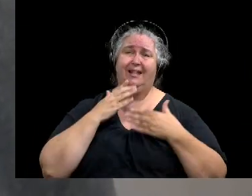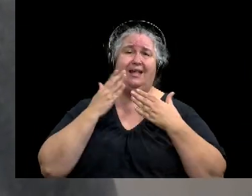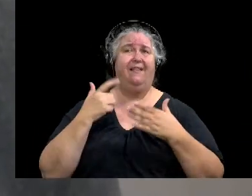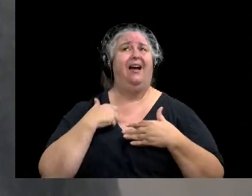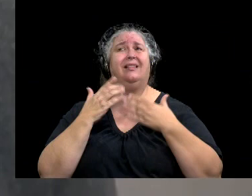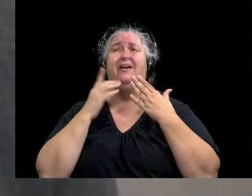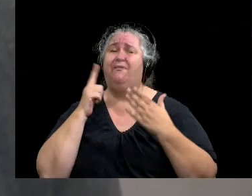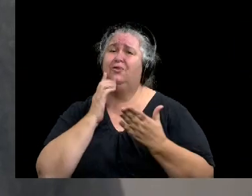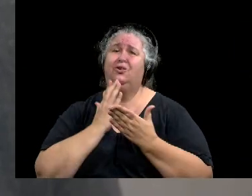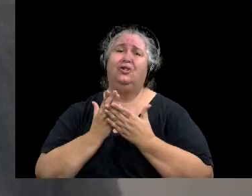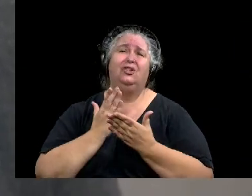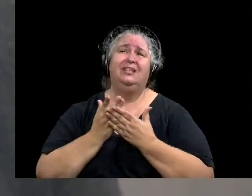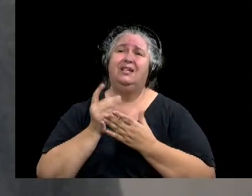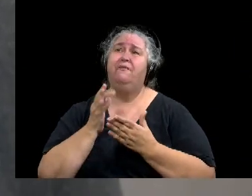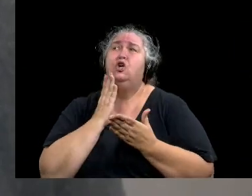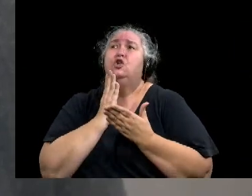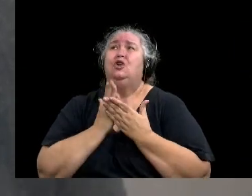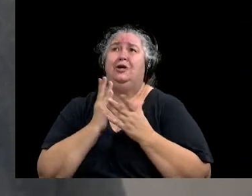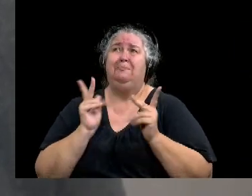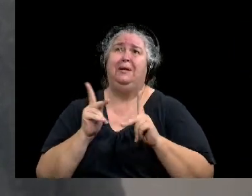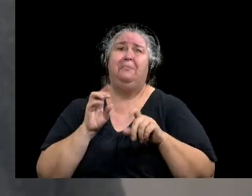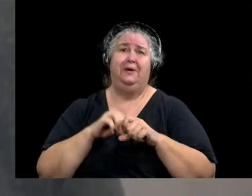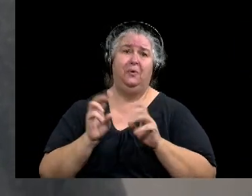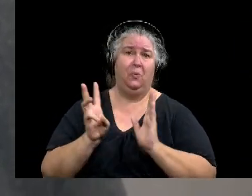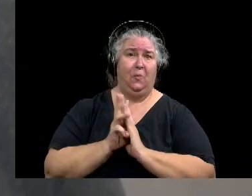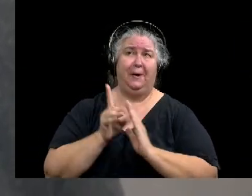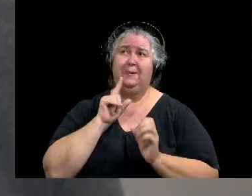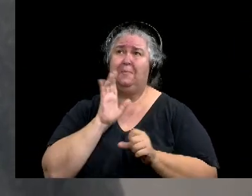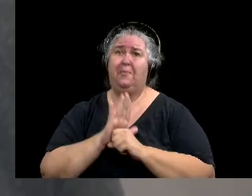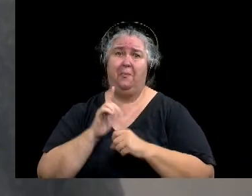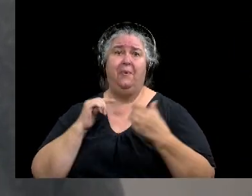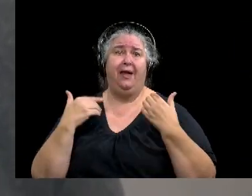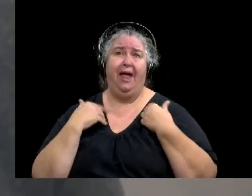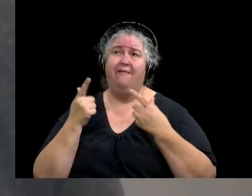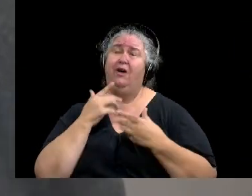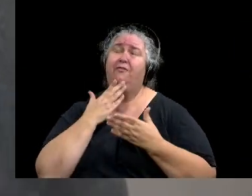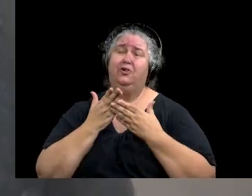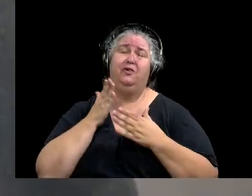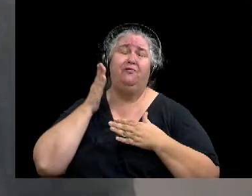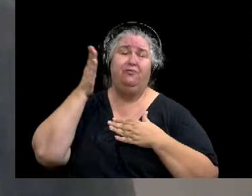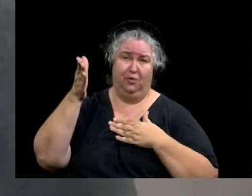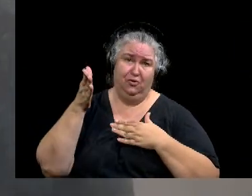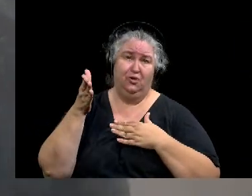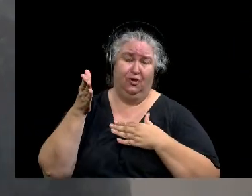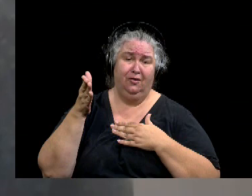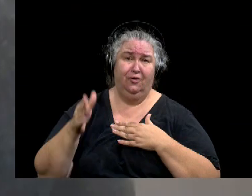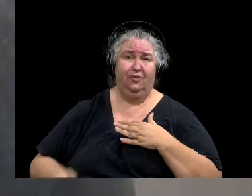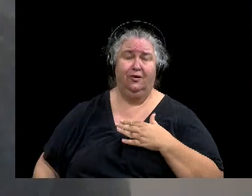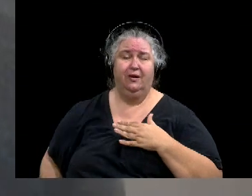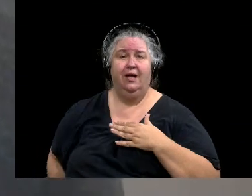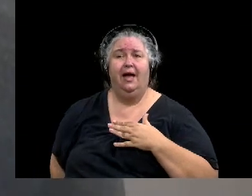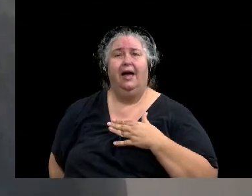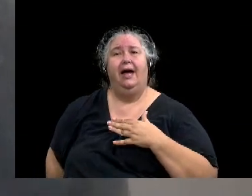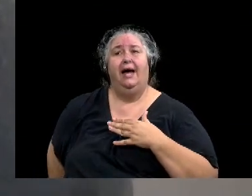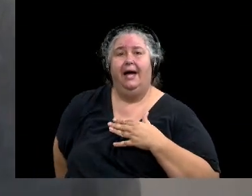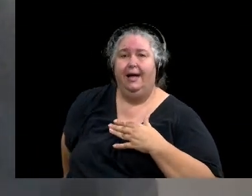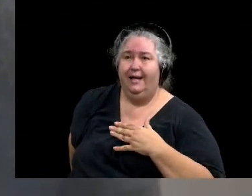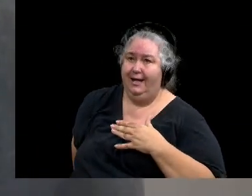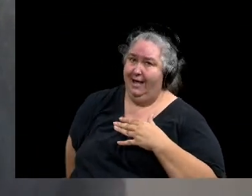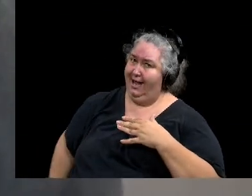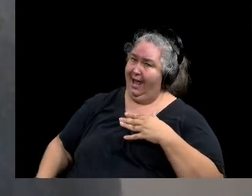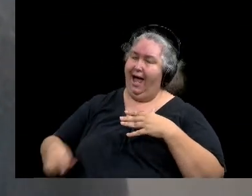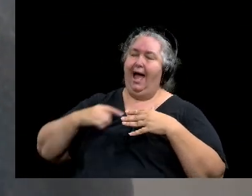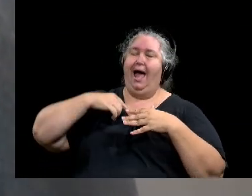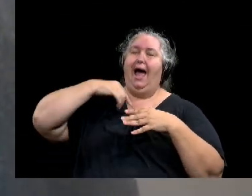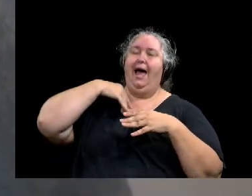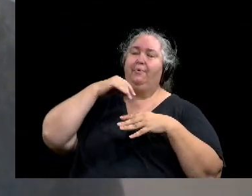the goodness of good people here in Waco and the promise we have of brighter days ahead. I'm going to skip over the data. I know I